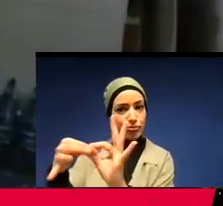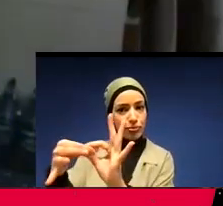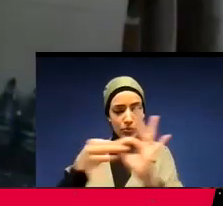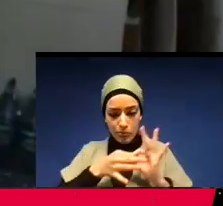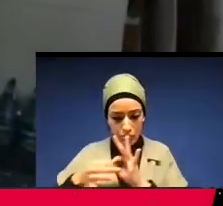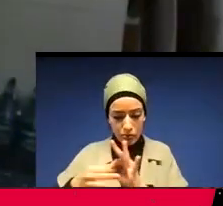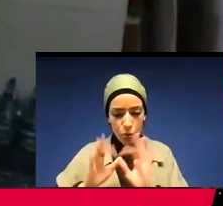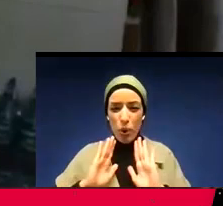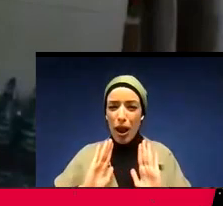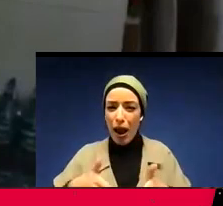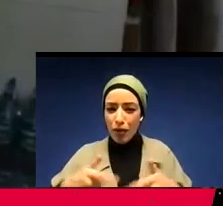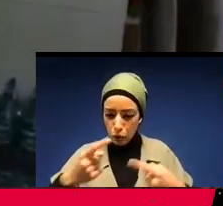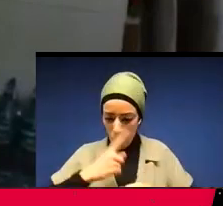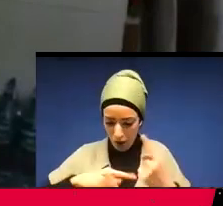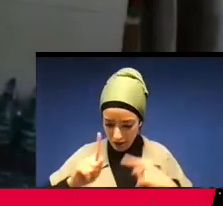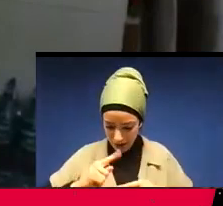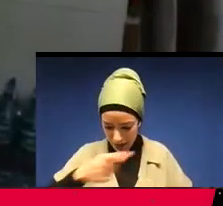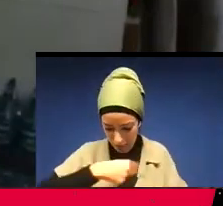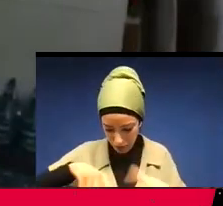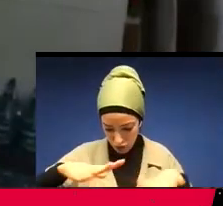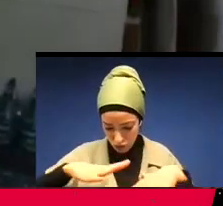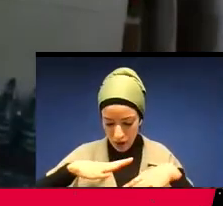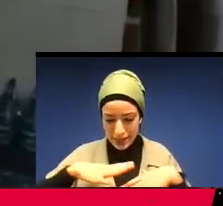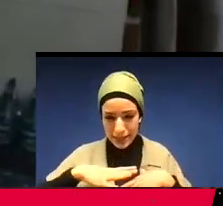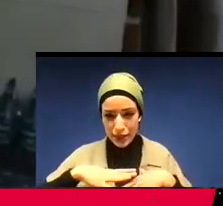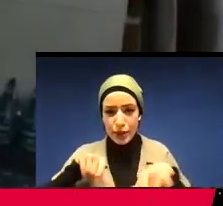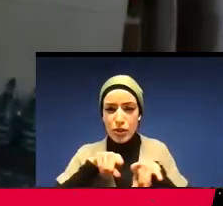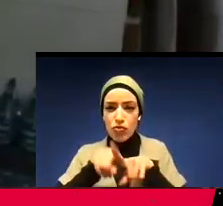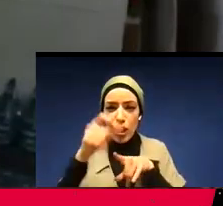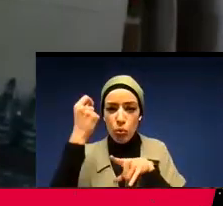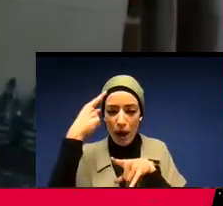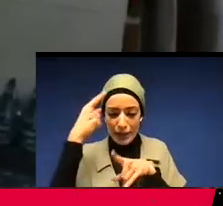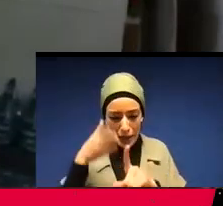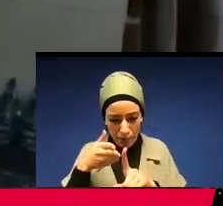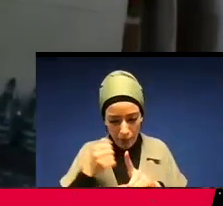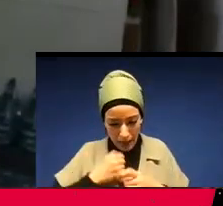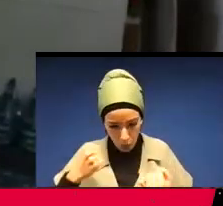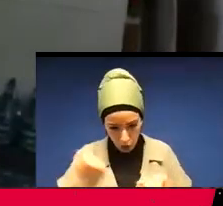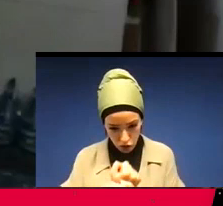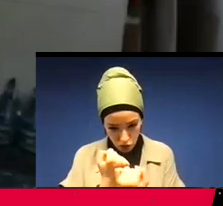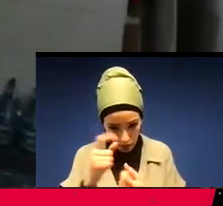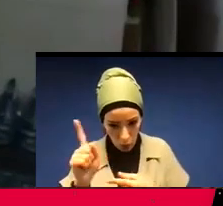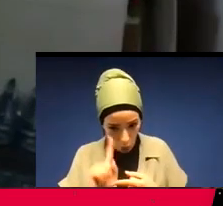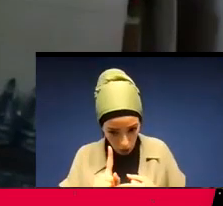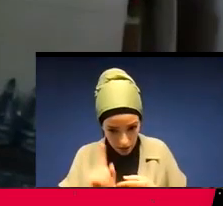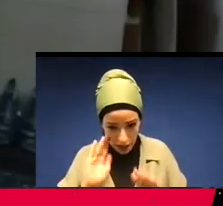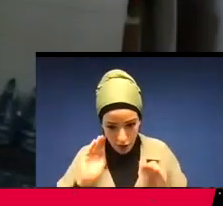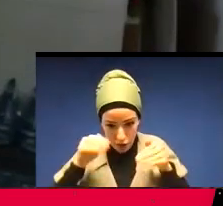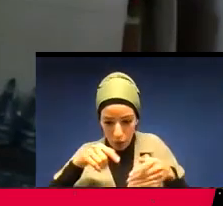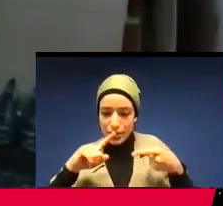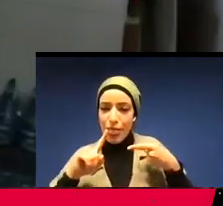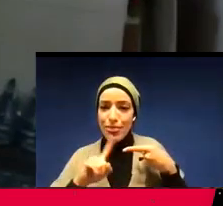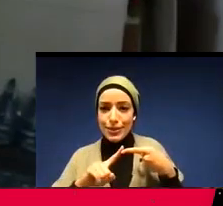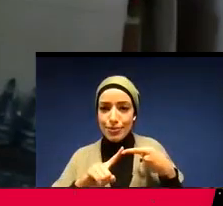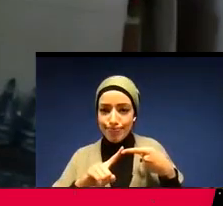we have to be ready for this. And so the most important is let's understand what is our strength point